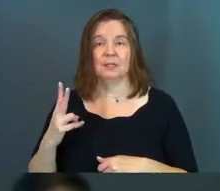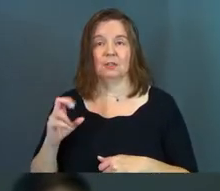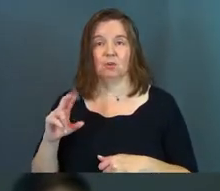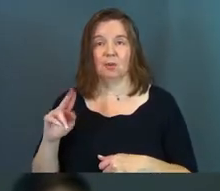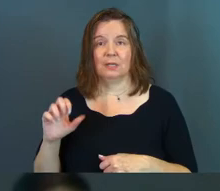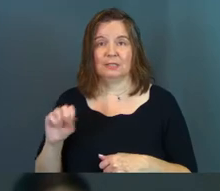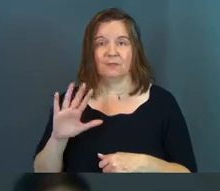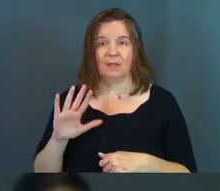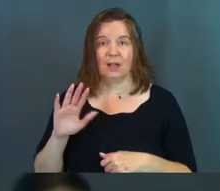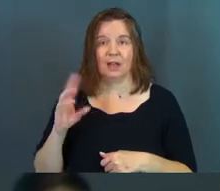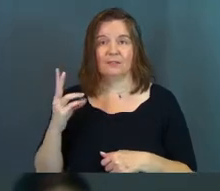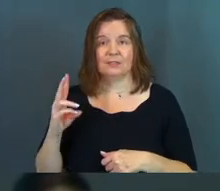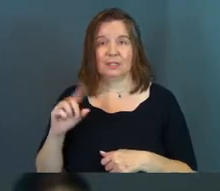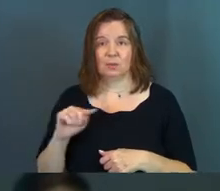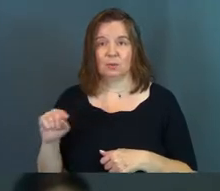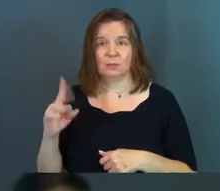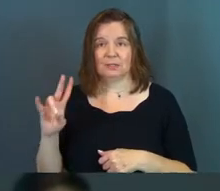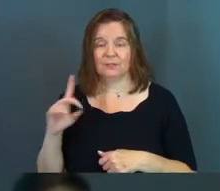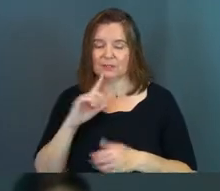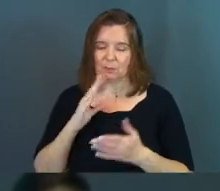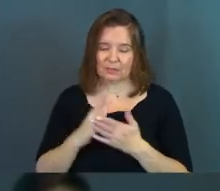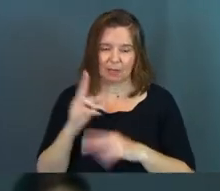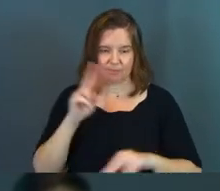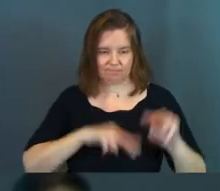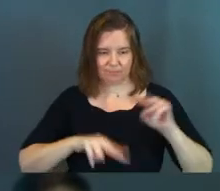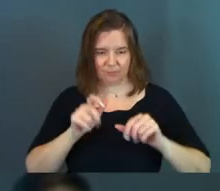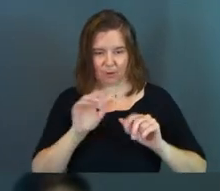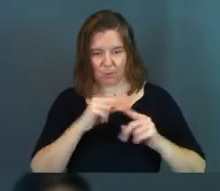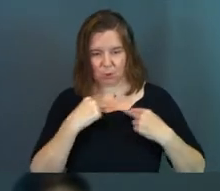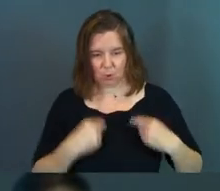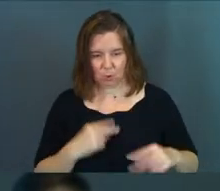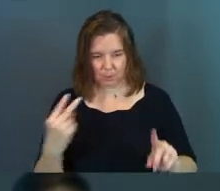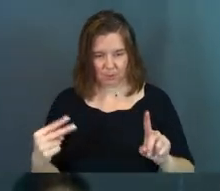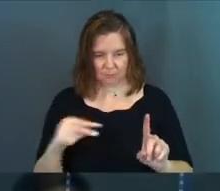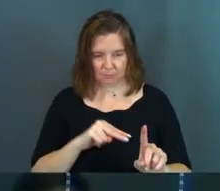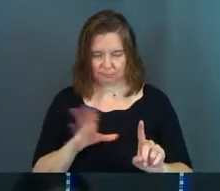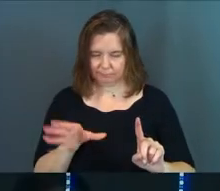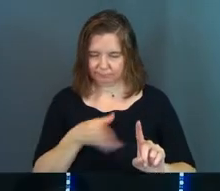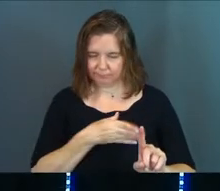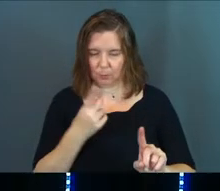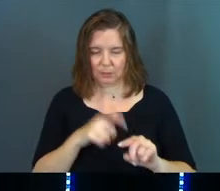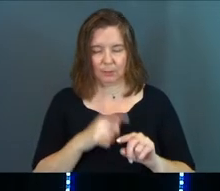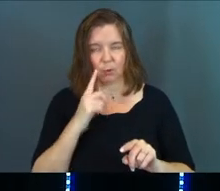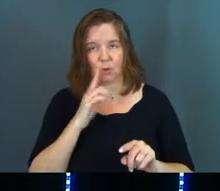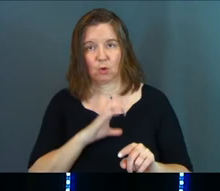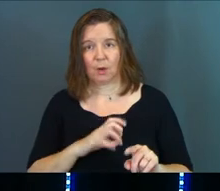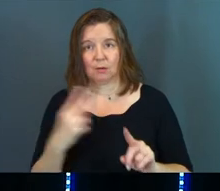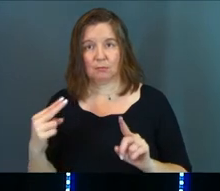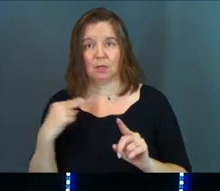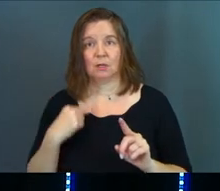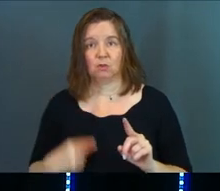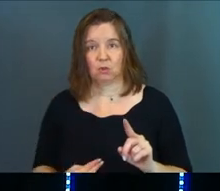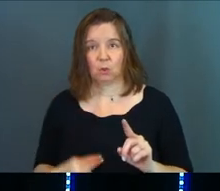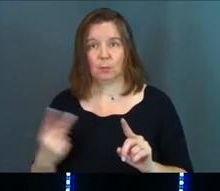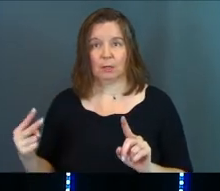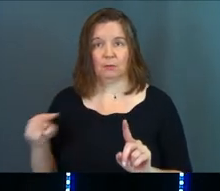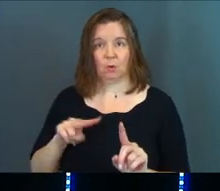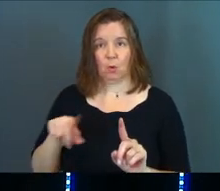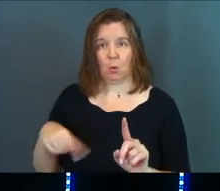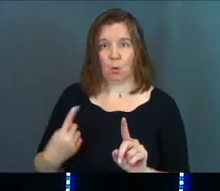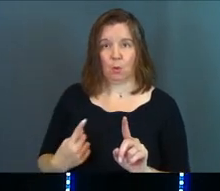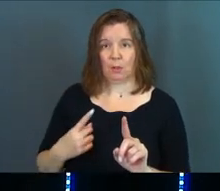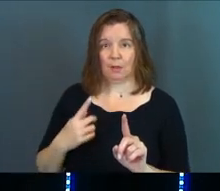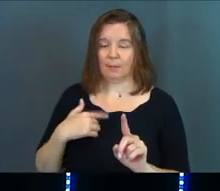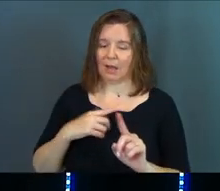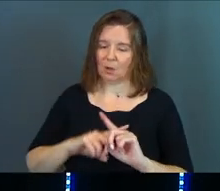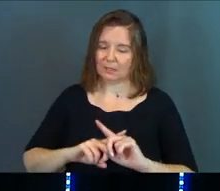2 Corinthians 5:16 through 17 says, so we have stopped evaluating others from a human point of view. At one time we thought Christ merely from a human point of view. We thought of Christ from a human point of view,